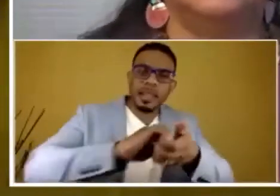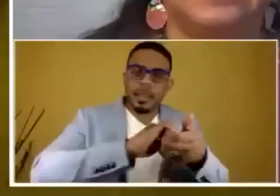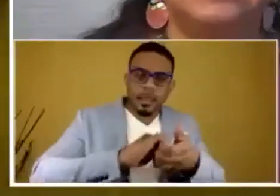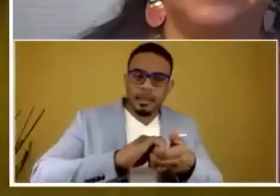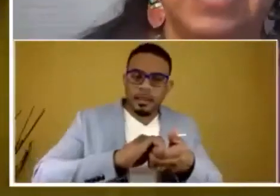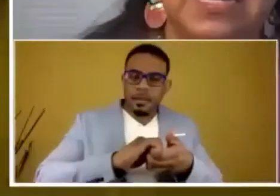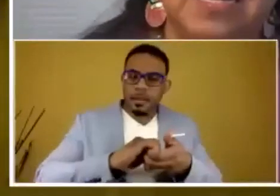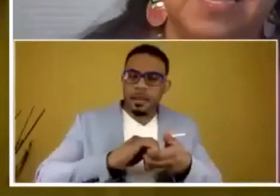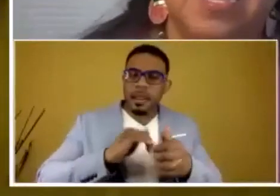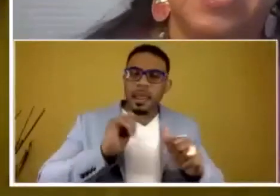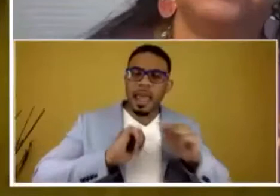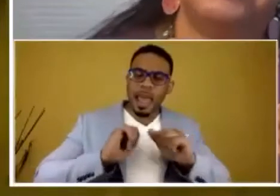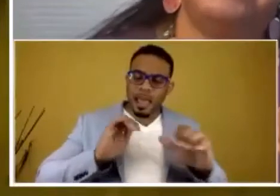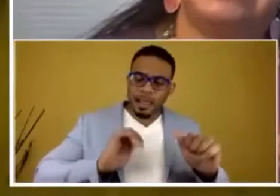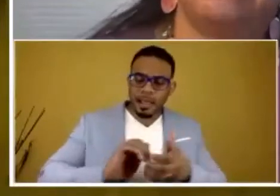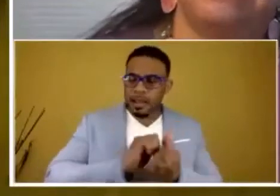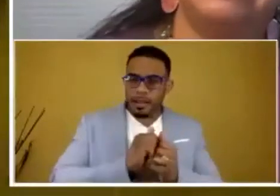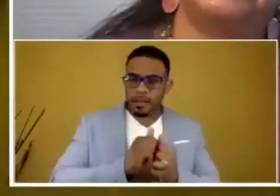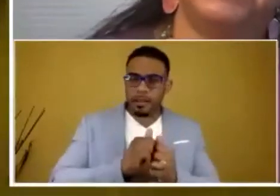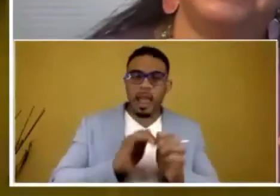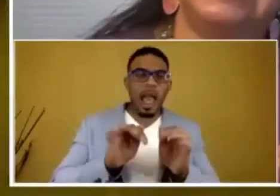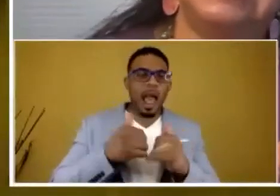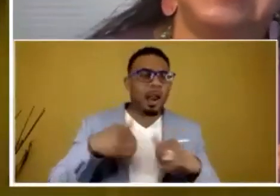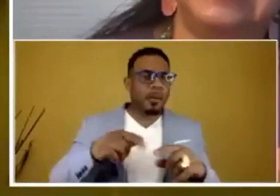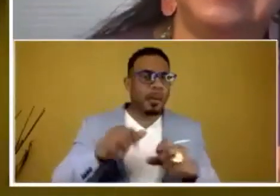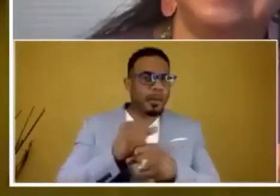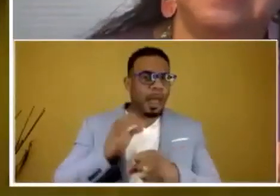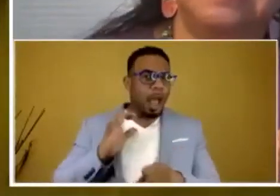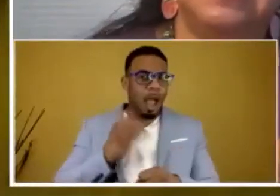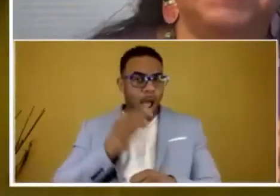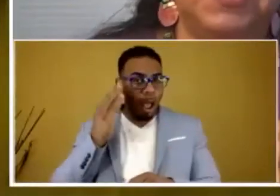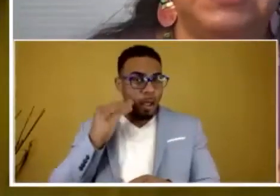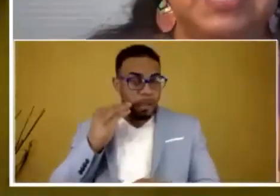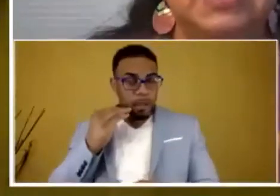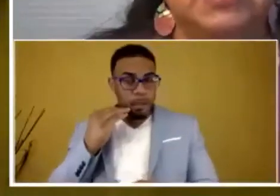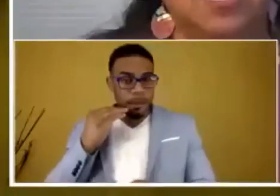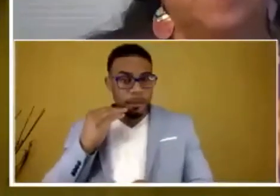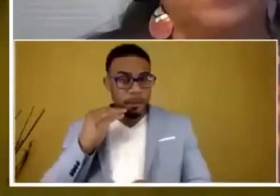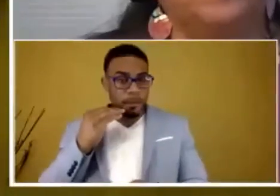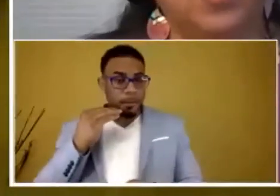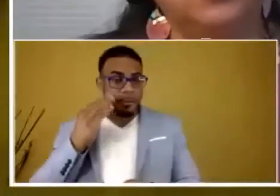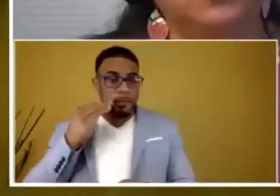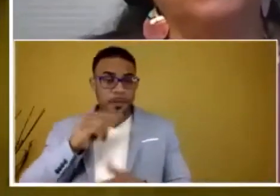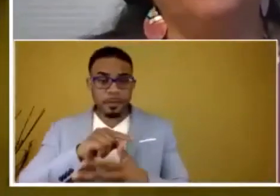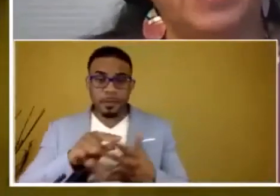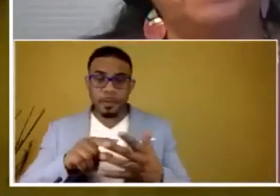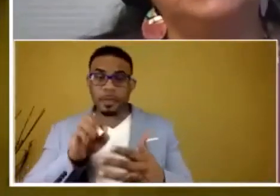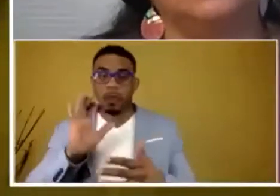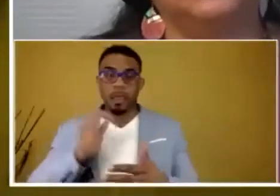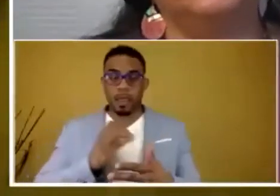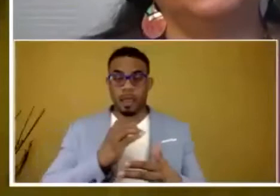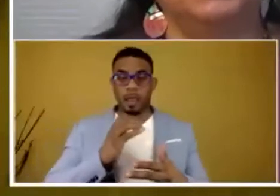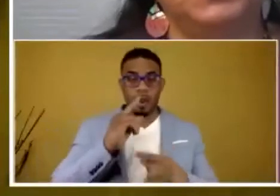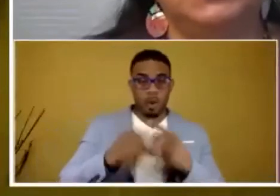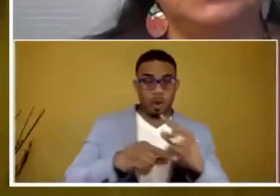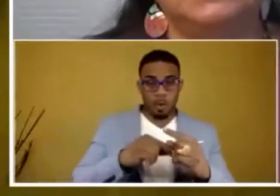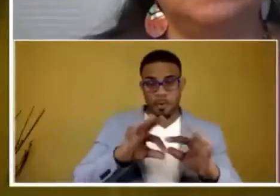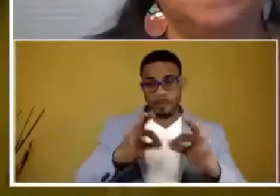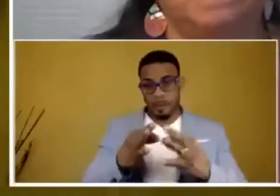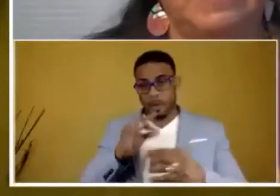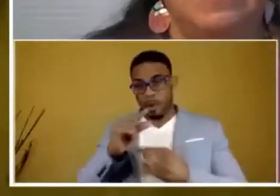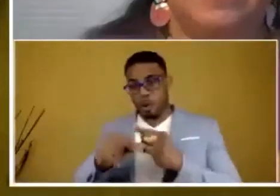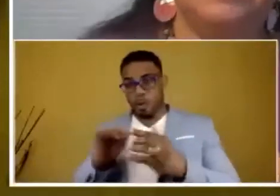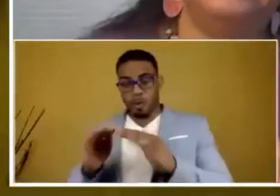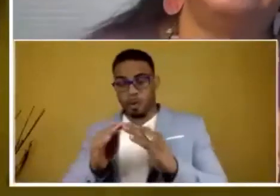act collectively? How do we make our experiences the experiences of our global family and our global